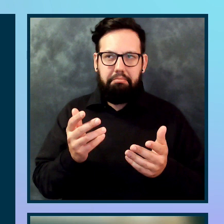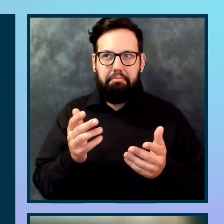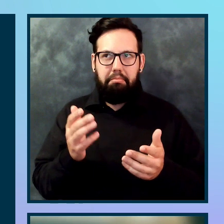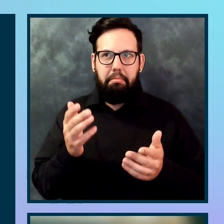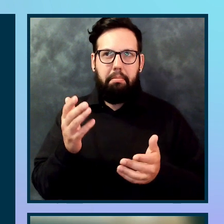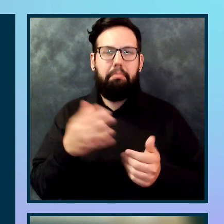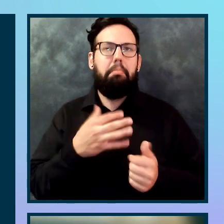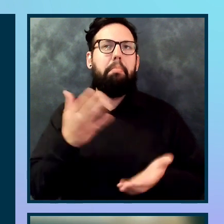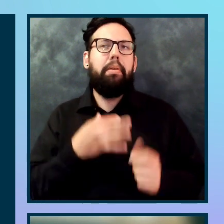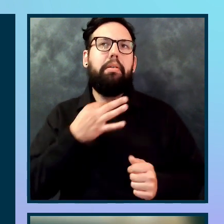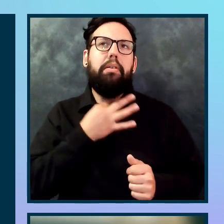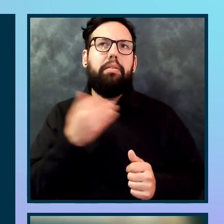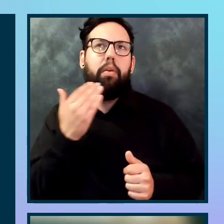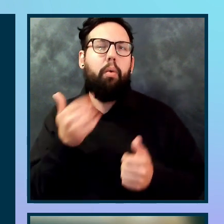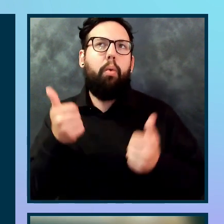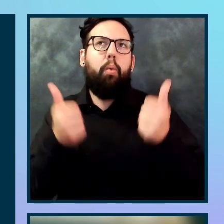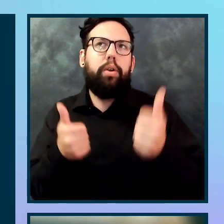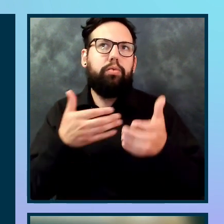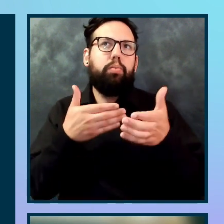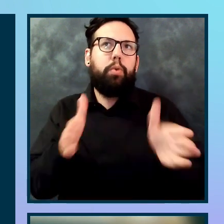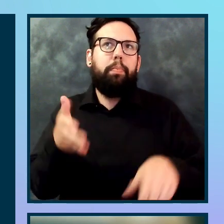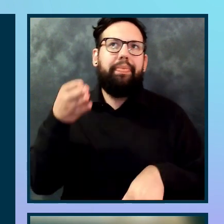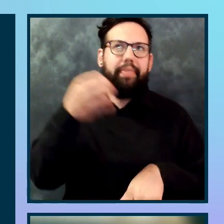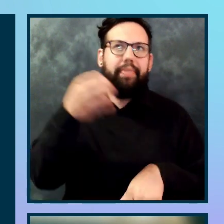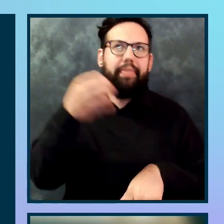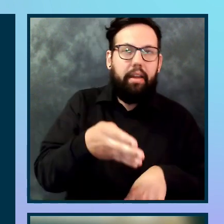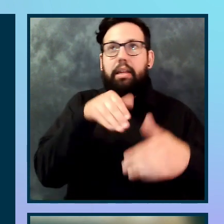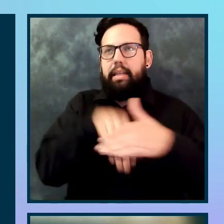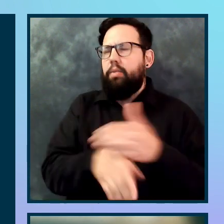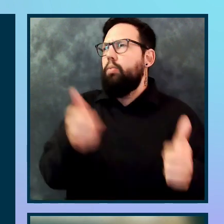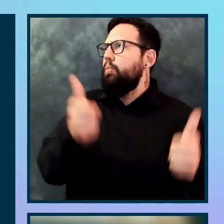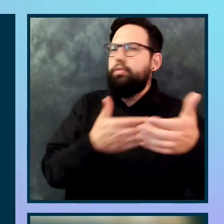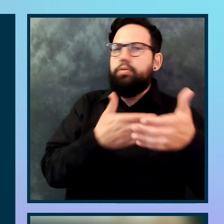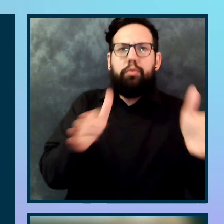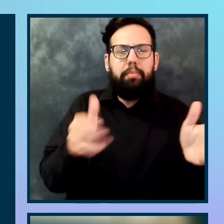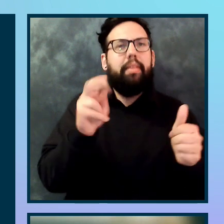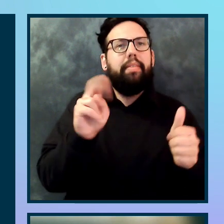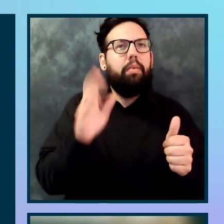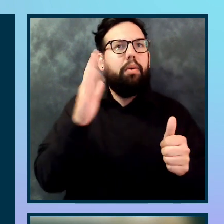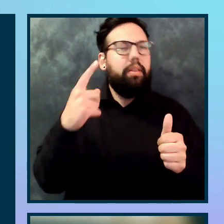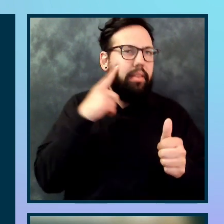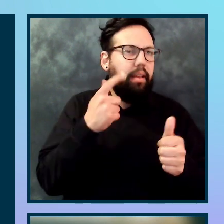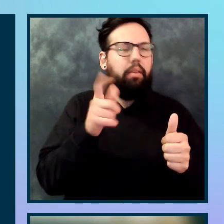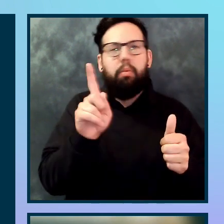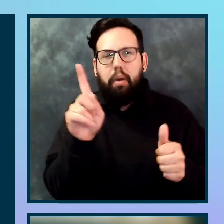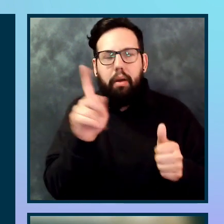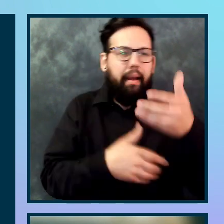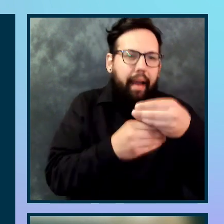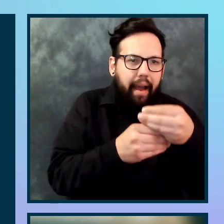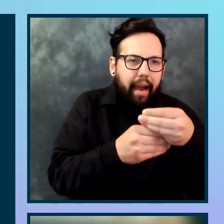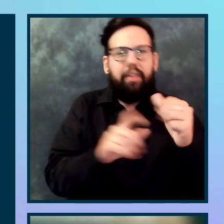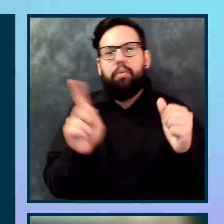section, which room am I in? Then they'll want to know the edit button, the add button. So that was what I